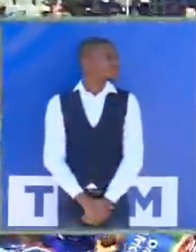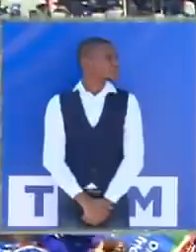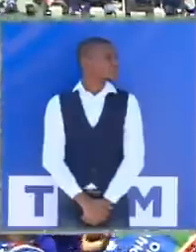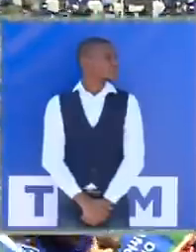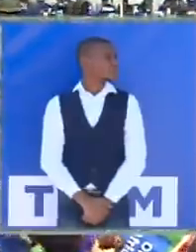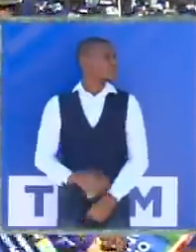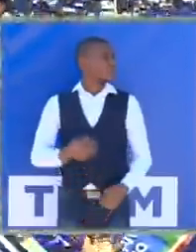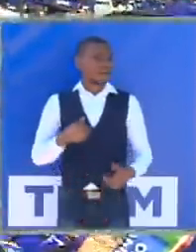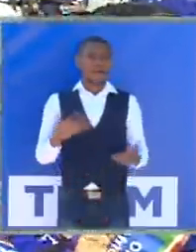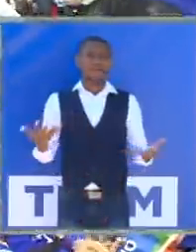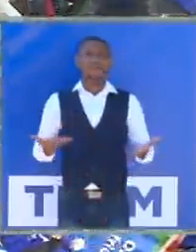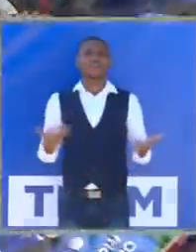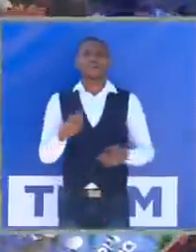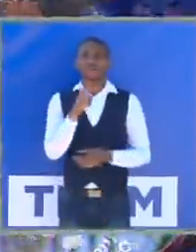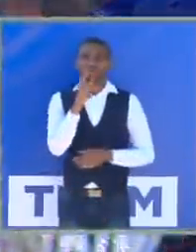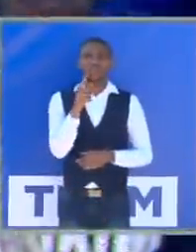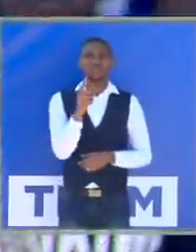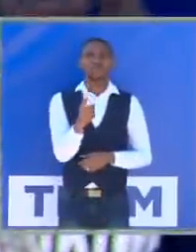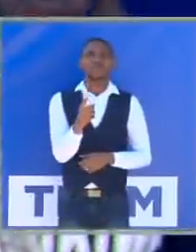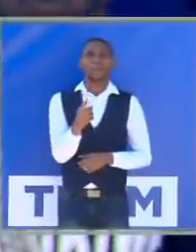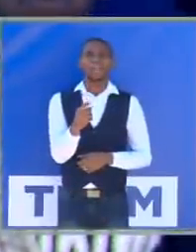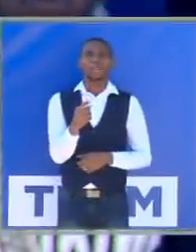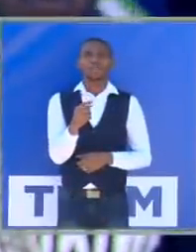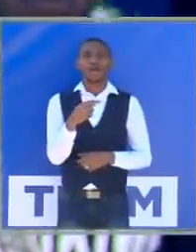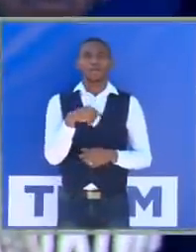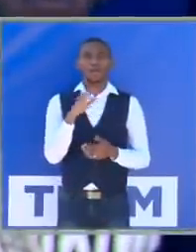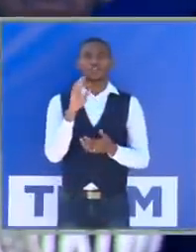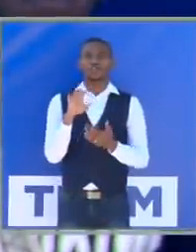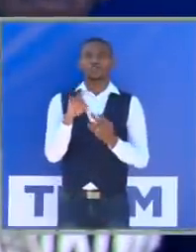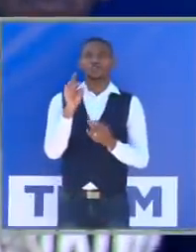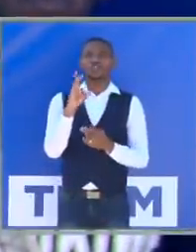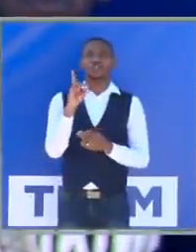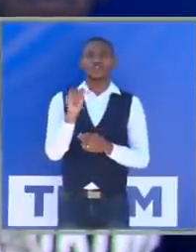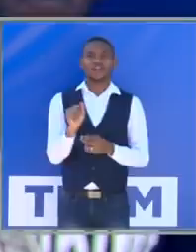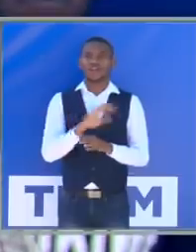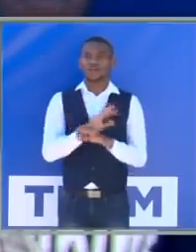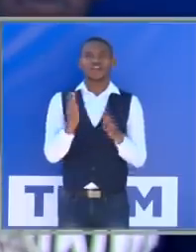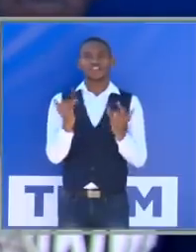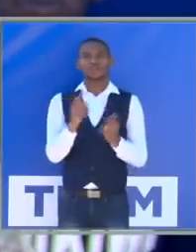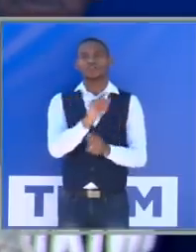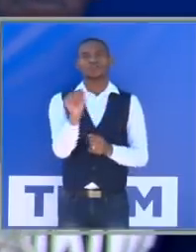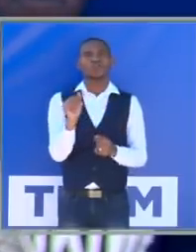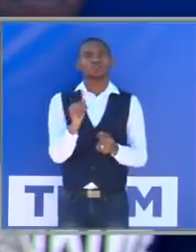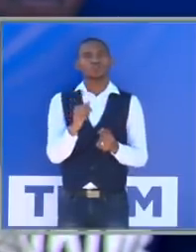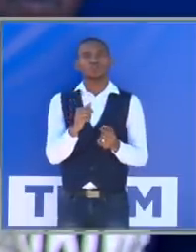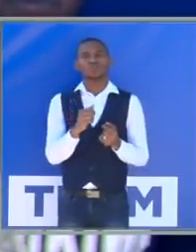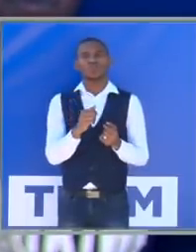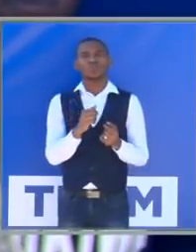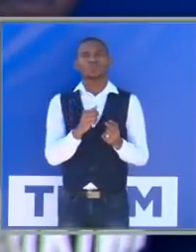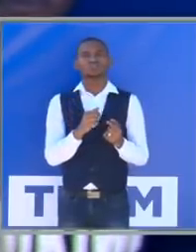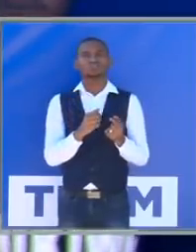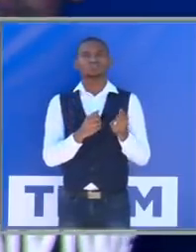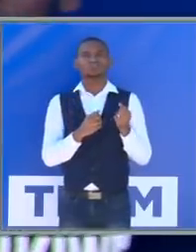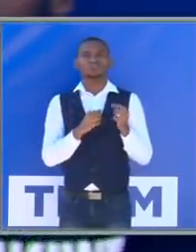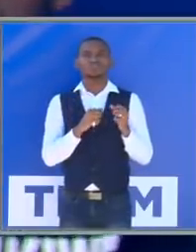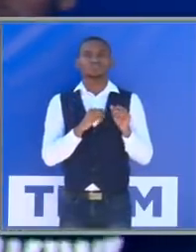And I'm here to tell you, by choosing the DA, I don't expect your loyalty for life.